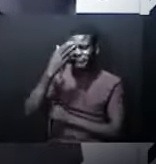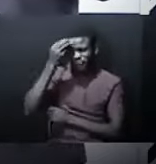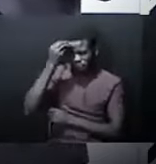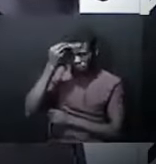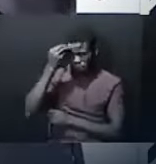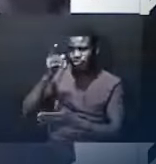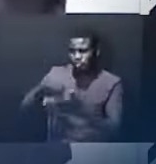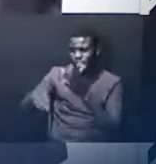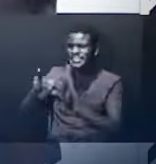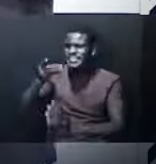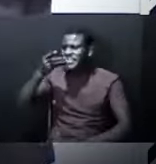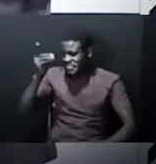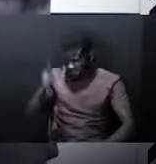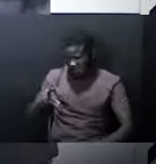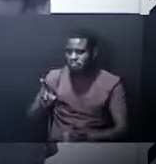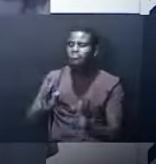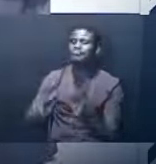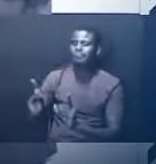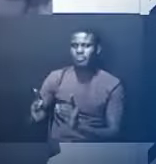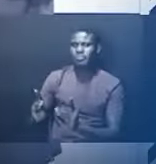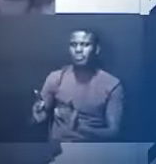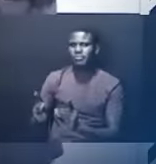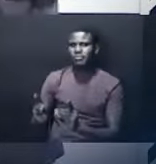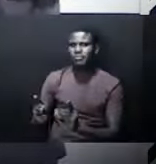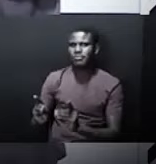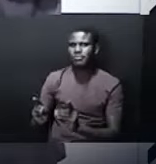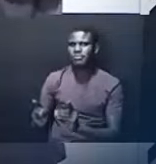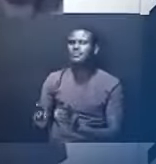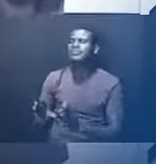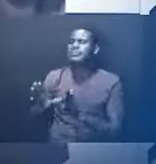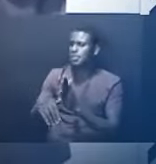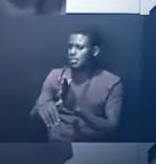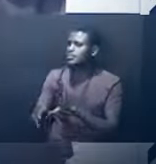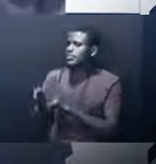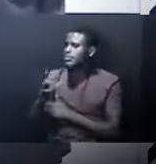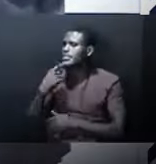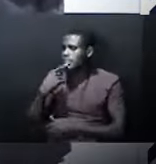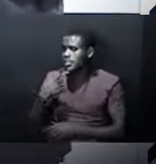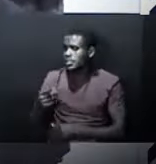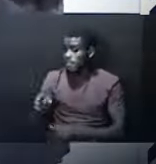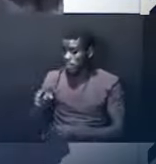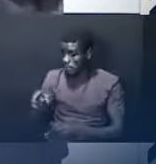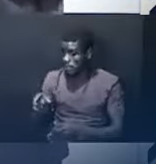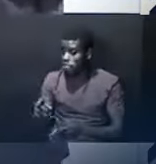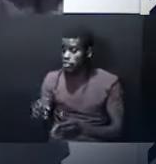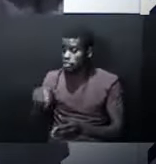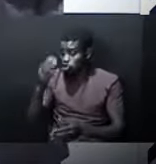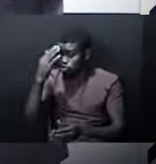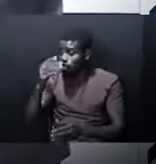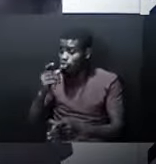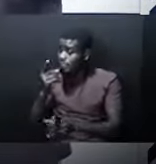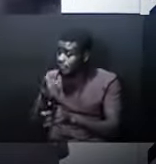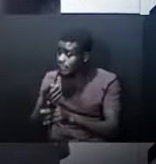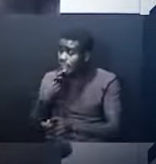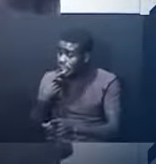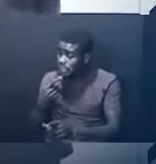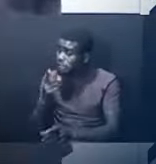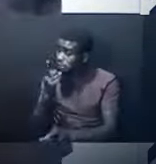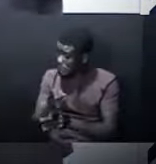said that this deal is about touching his flesh. Don't go beyond that and touch his